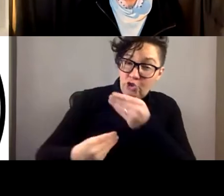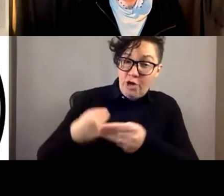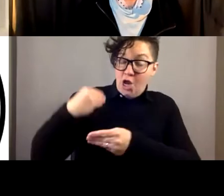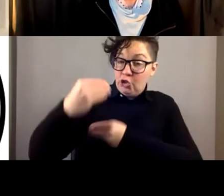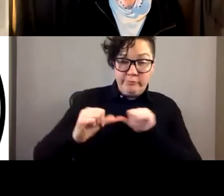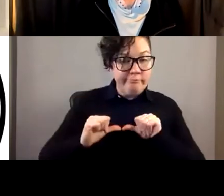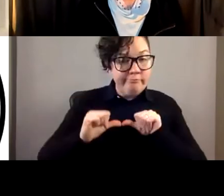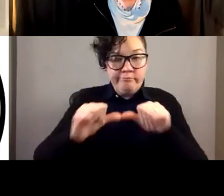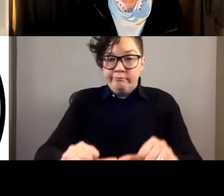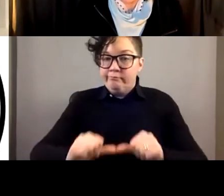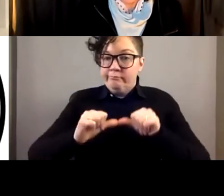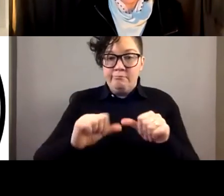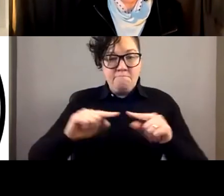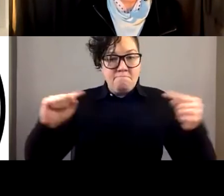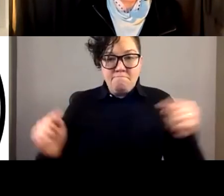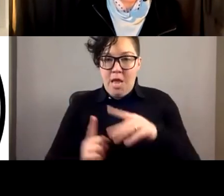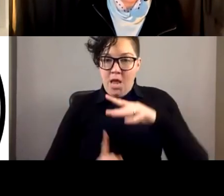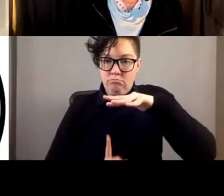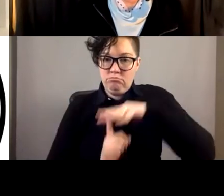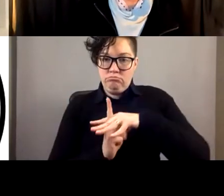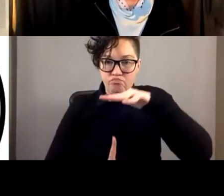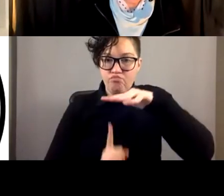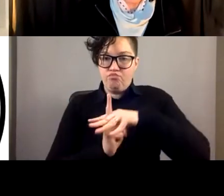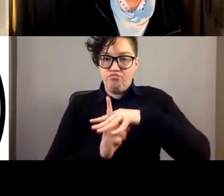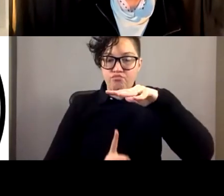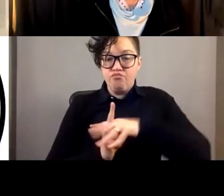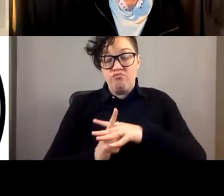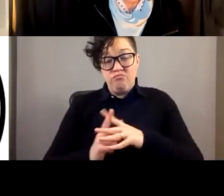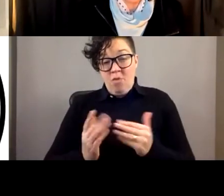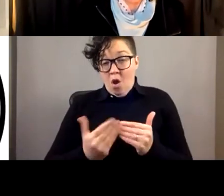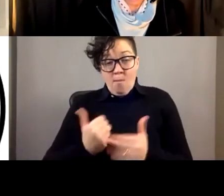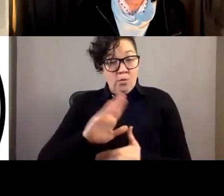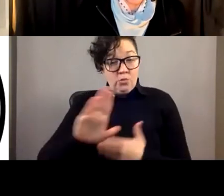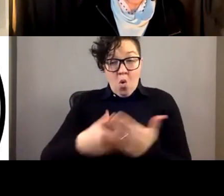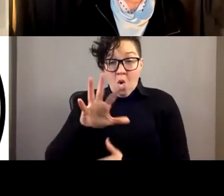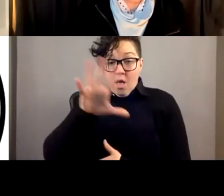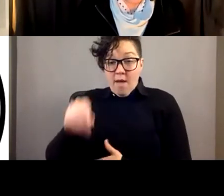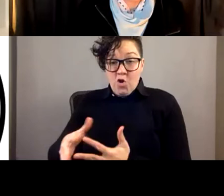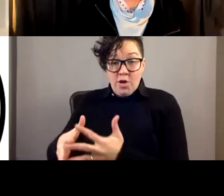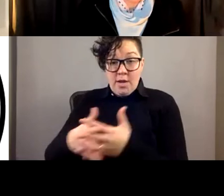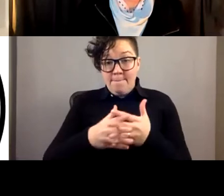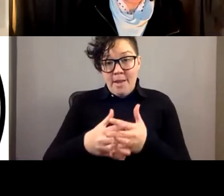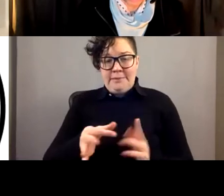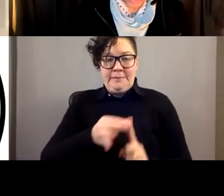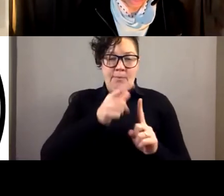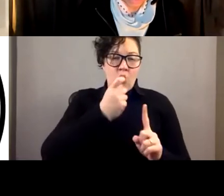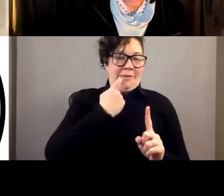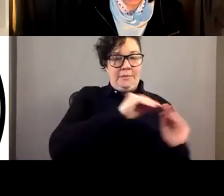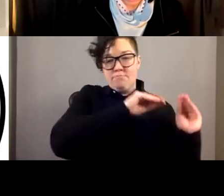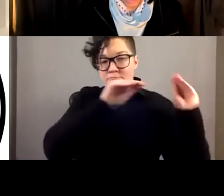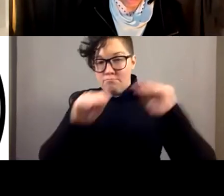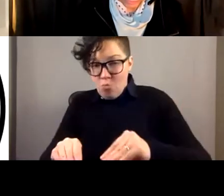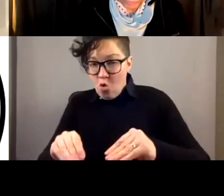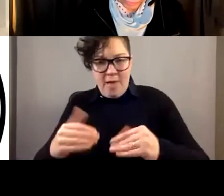Nearly all African Americans, except for the most recent arrivals, are the thoroughly mixed progeny of